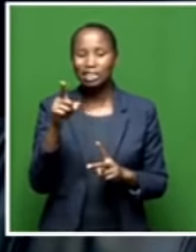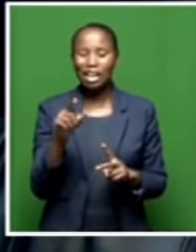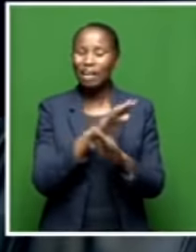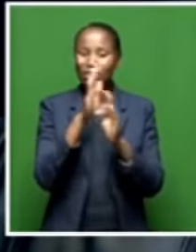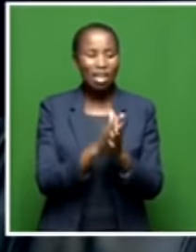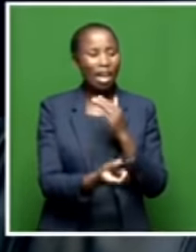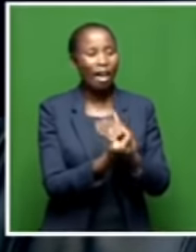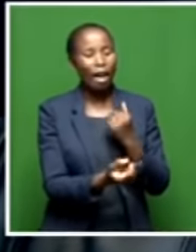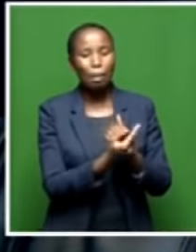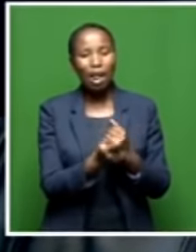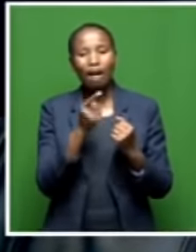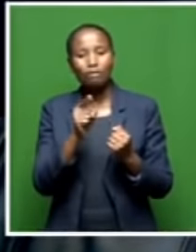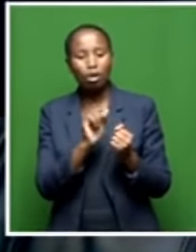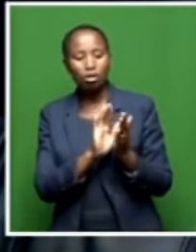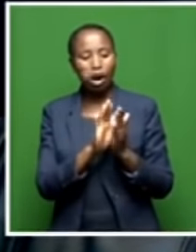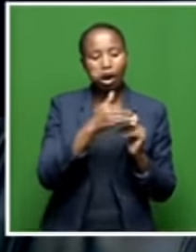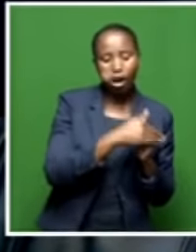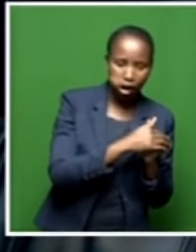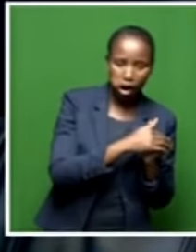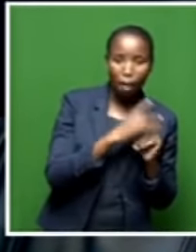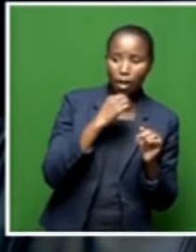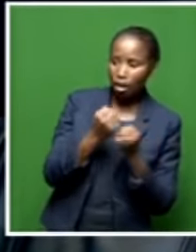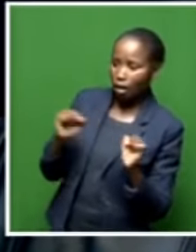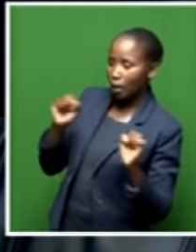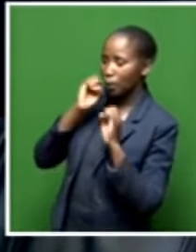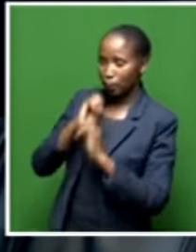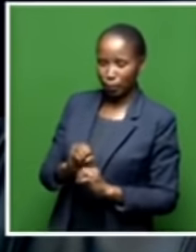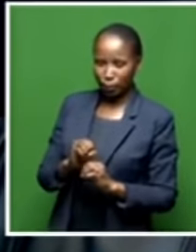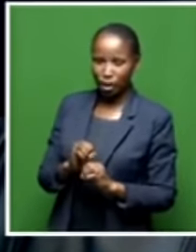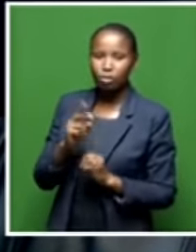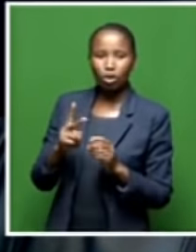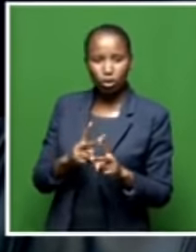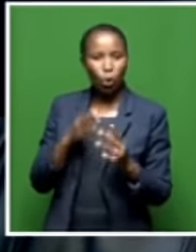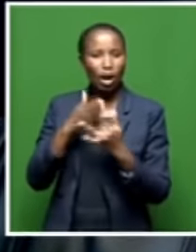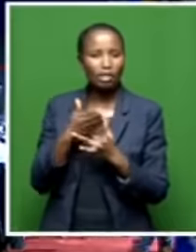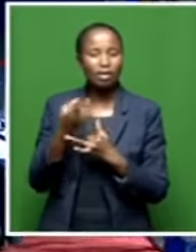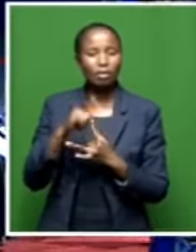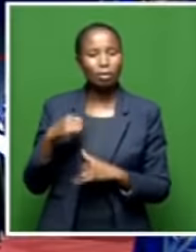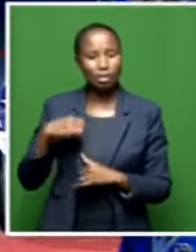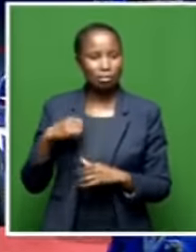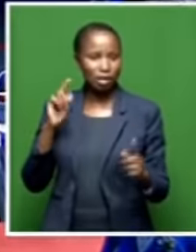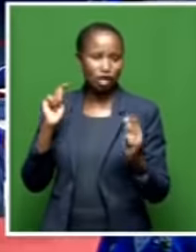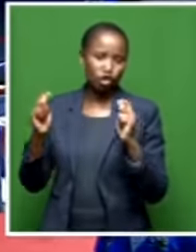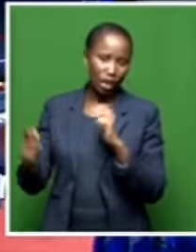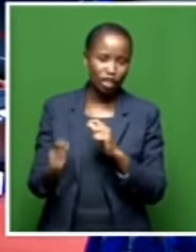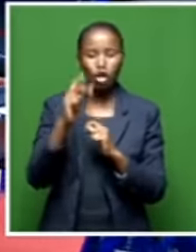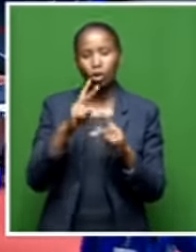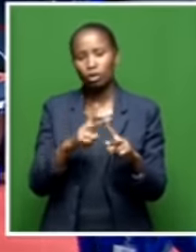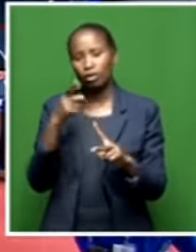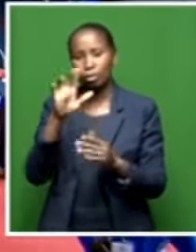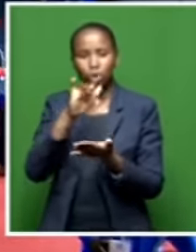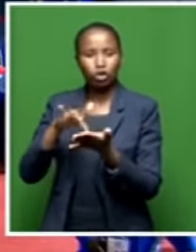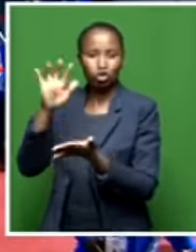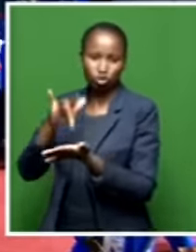portfolios in municipalities, for access to municipal chains and speaker positions. The sky is the limit as to the deals that are made in